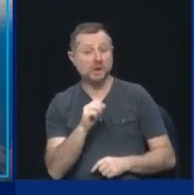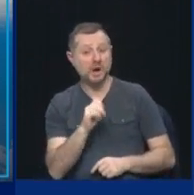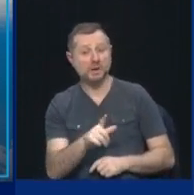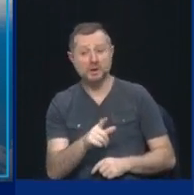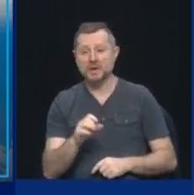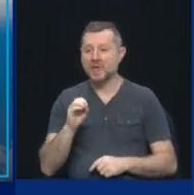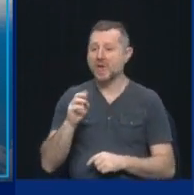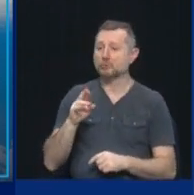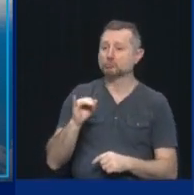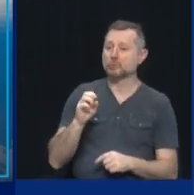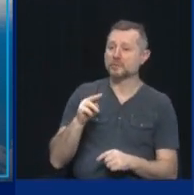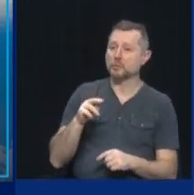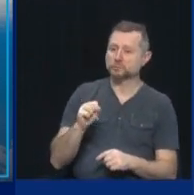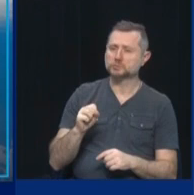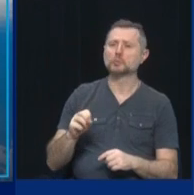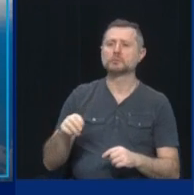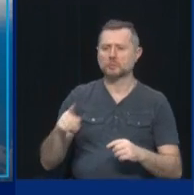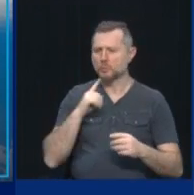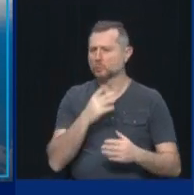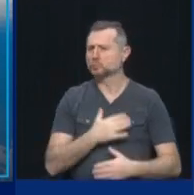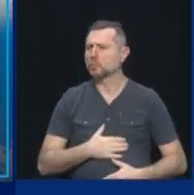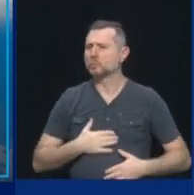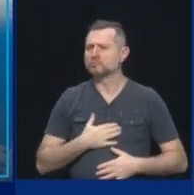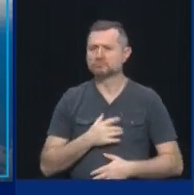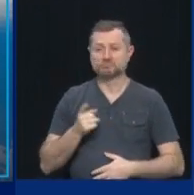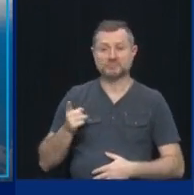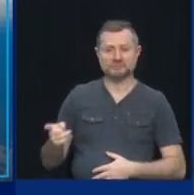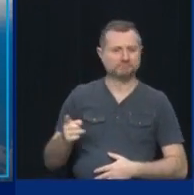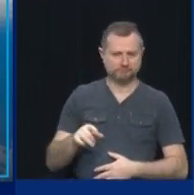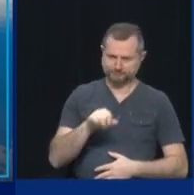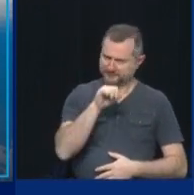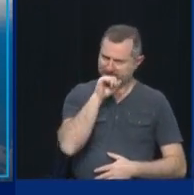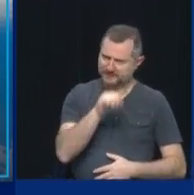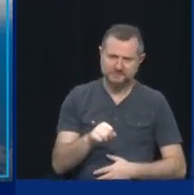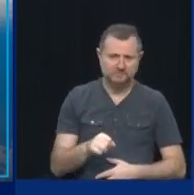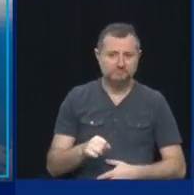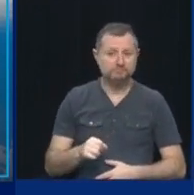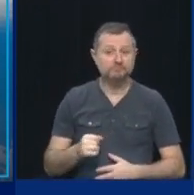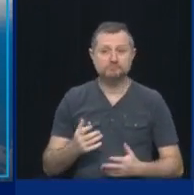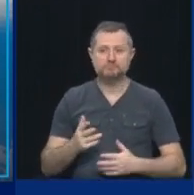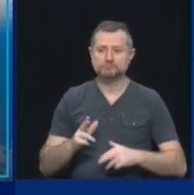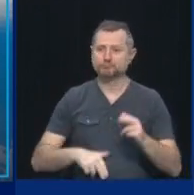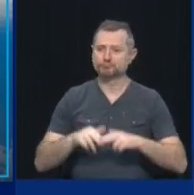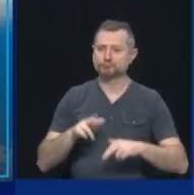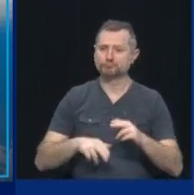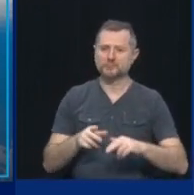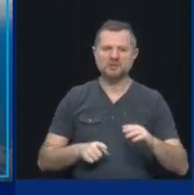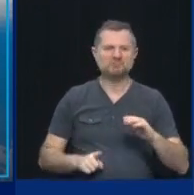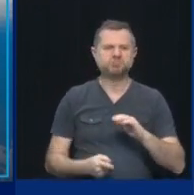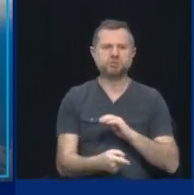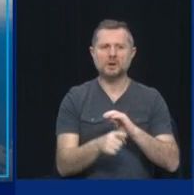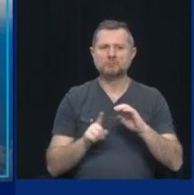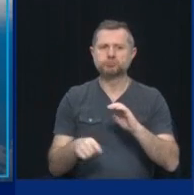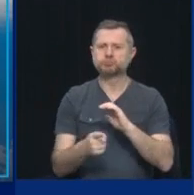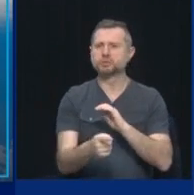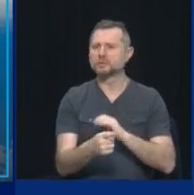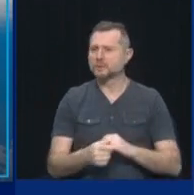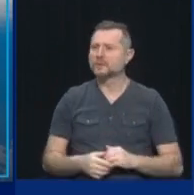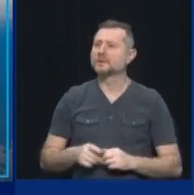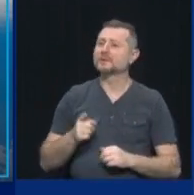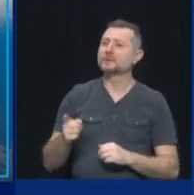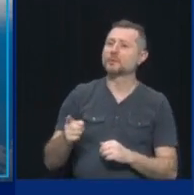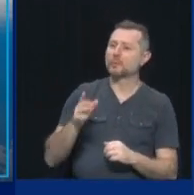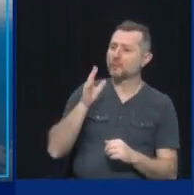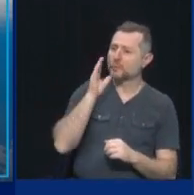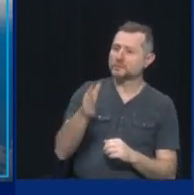tunnel construction aficionado, and he's going to see racked cables along the